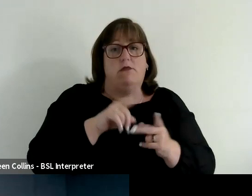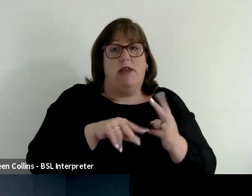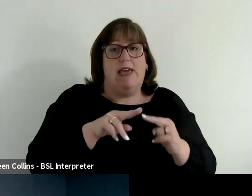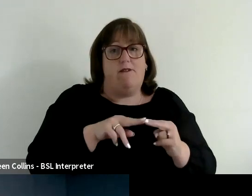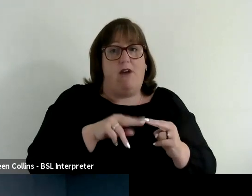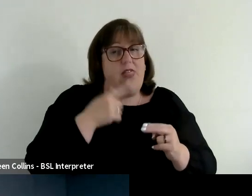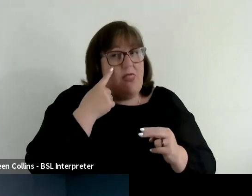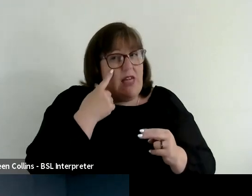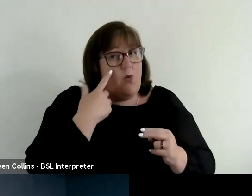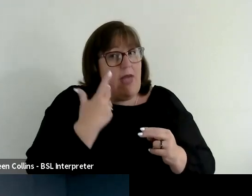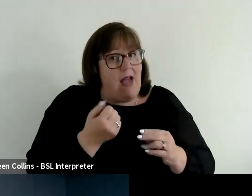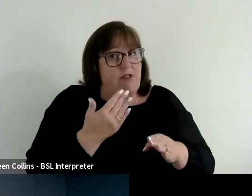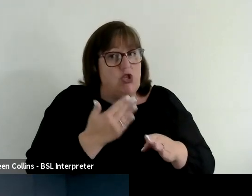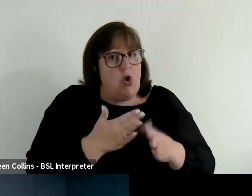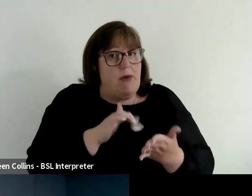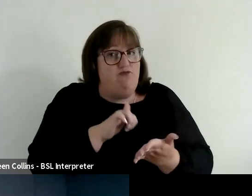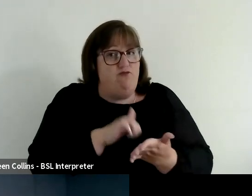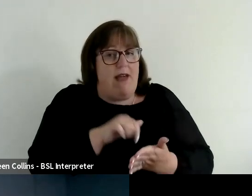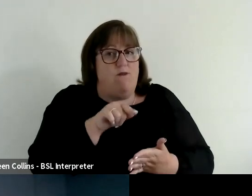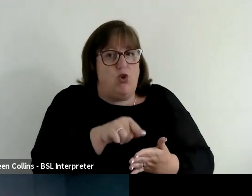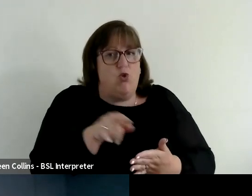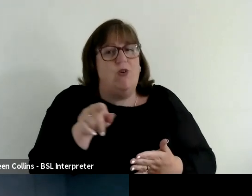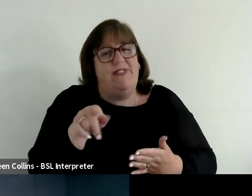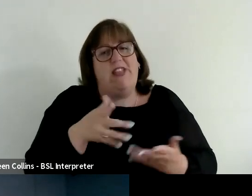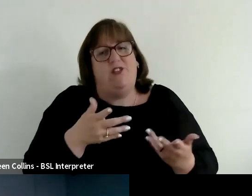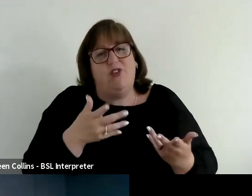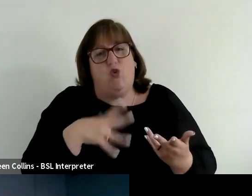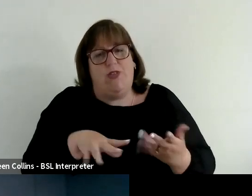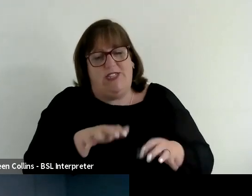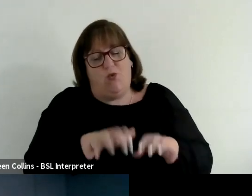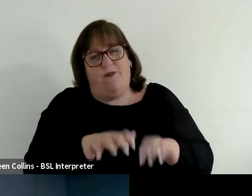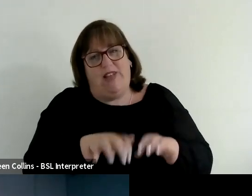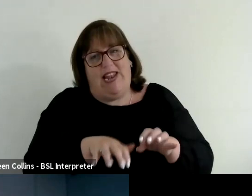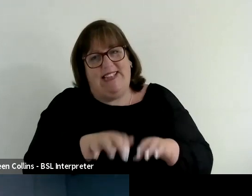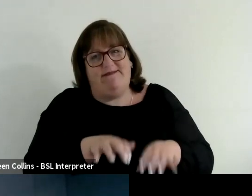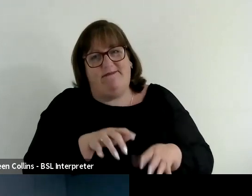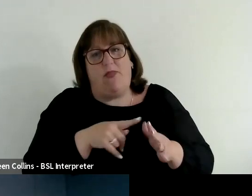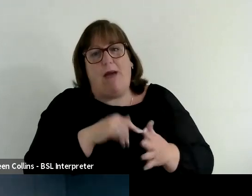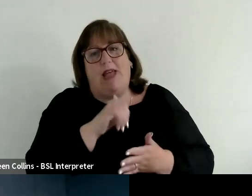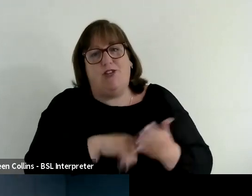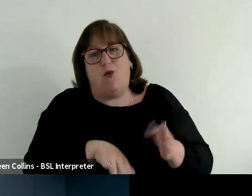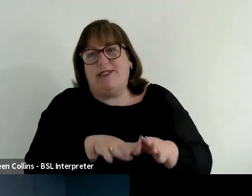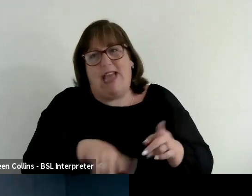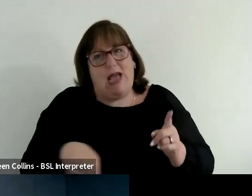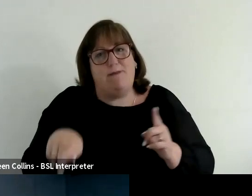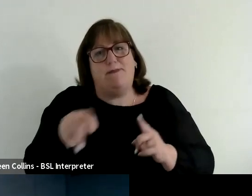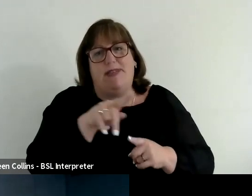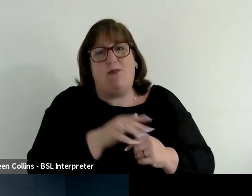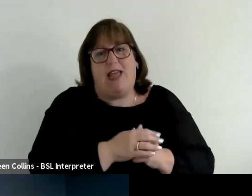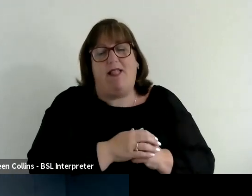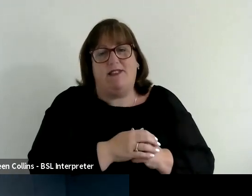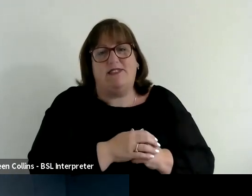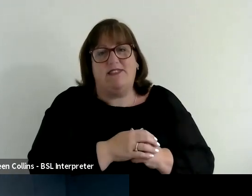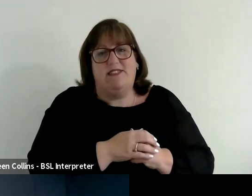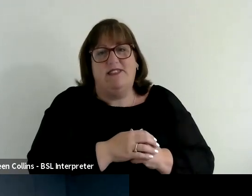right for you, I would then need you to complete that consistent application form, providing you were able to,